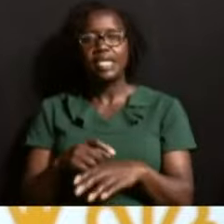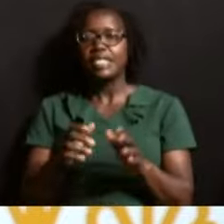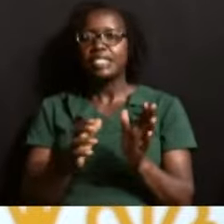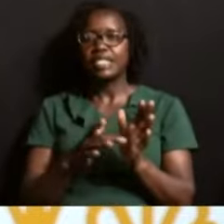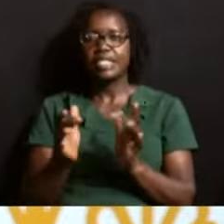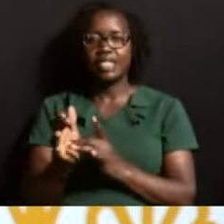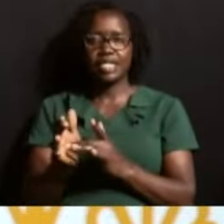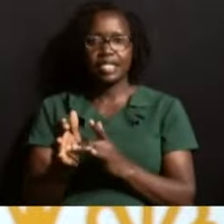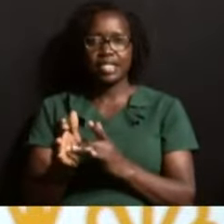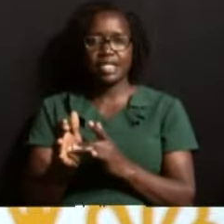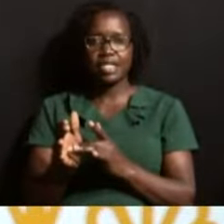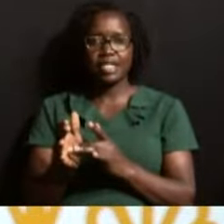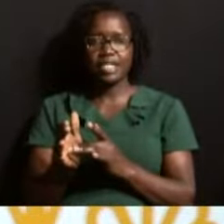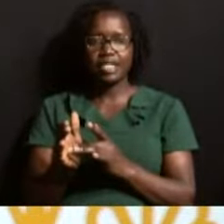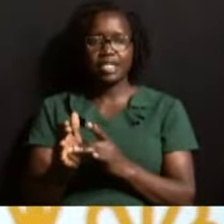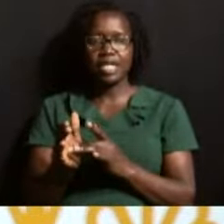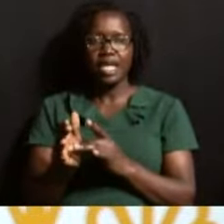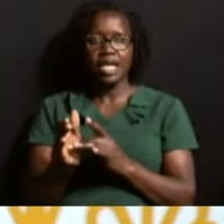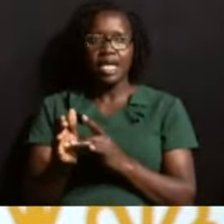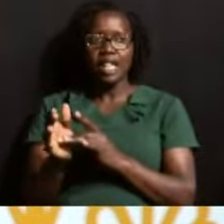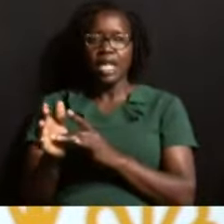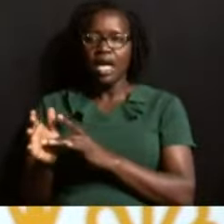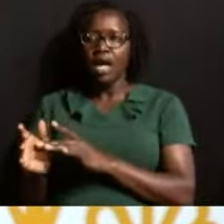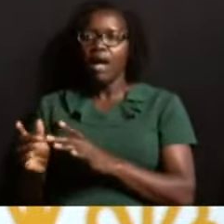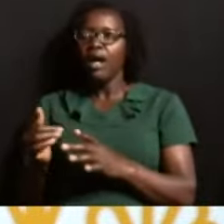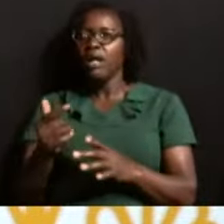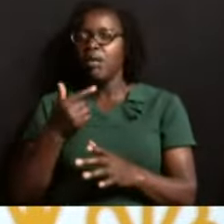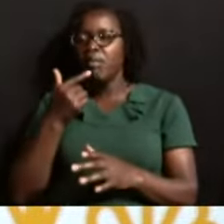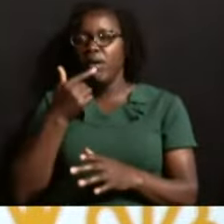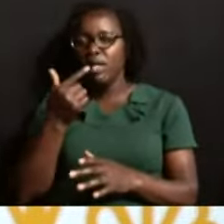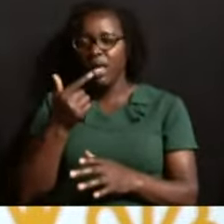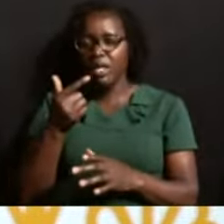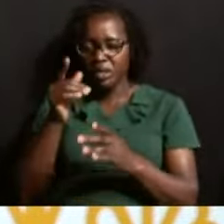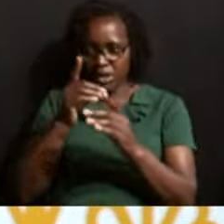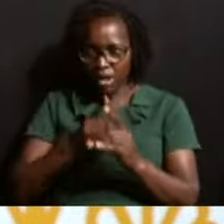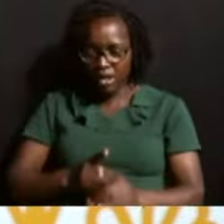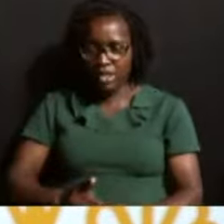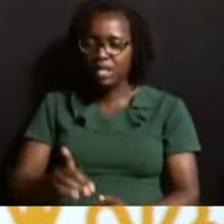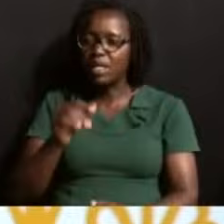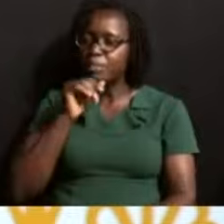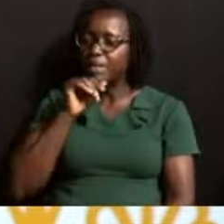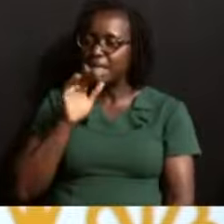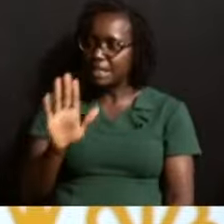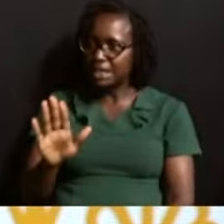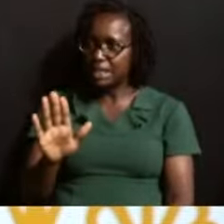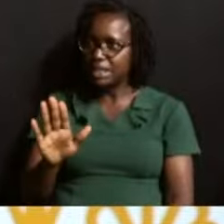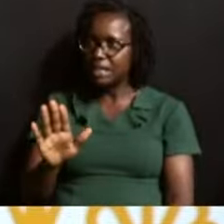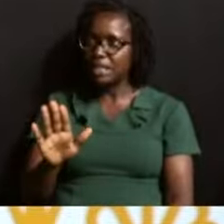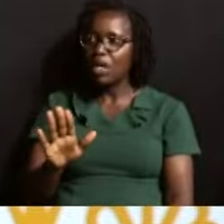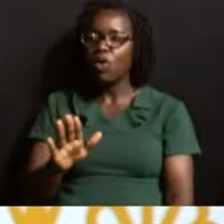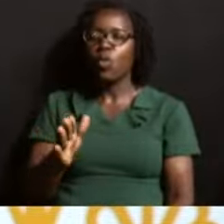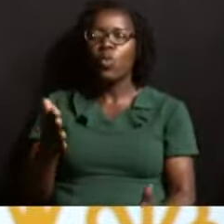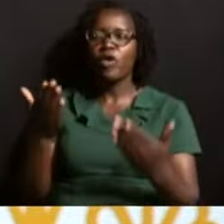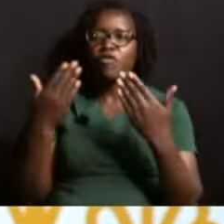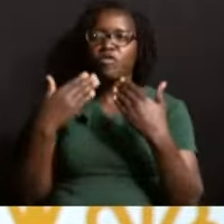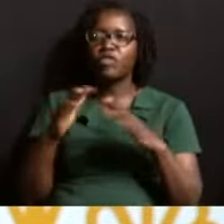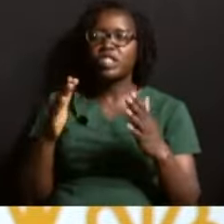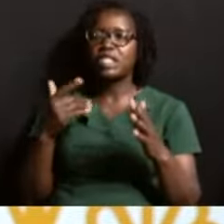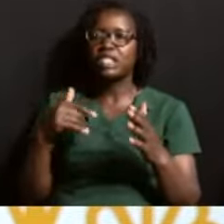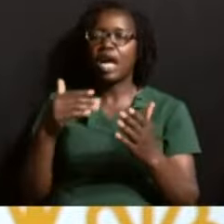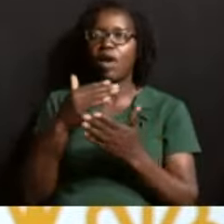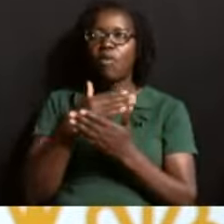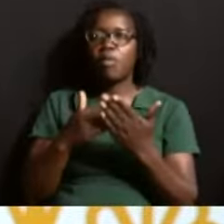Jesus should have been saying to his disciples, we've done our part